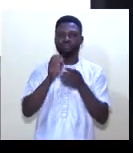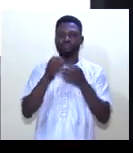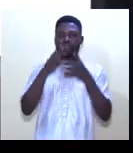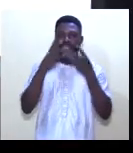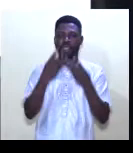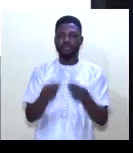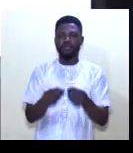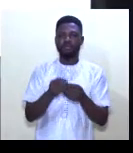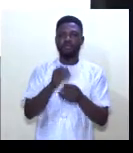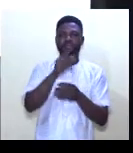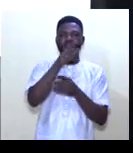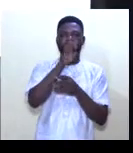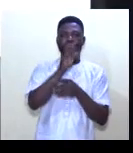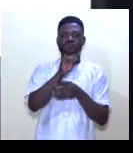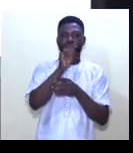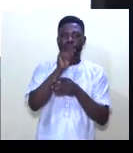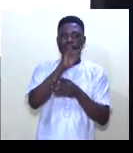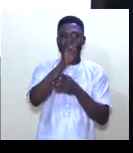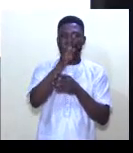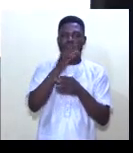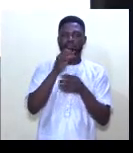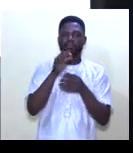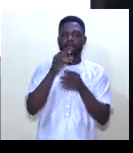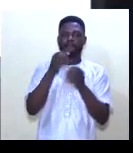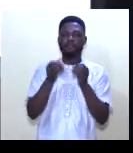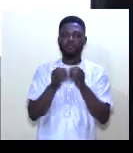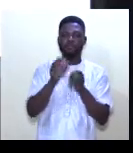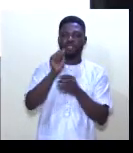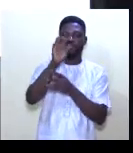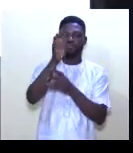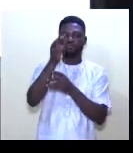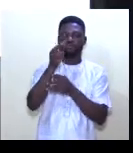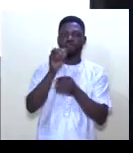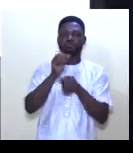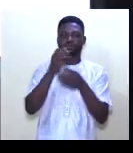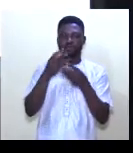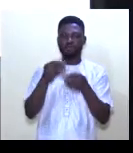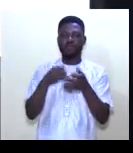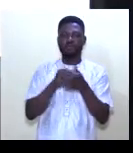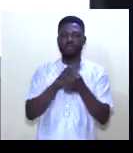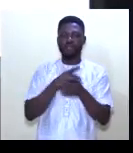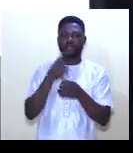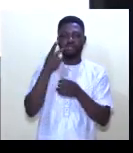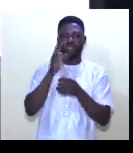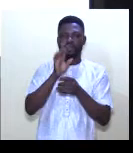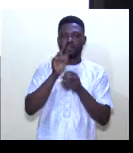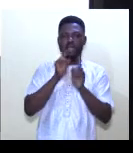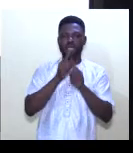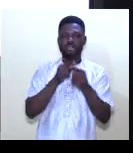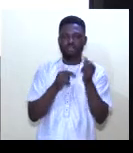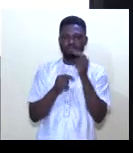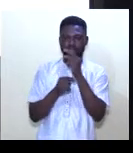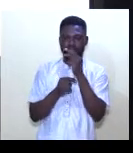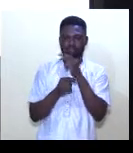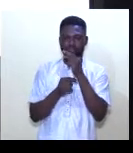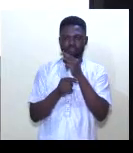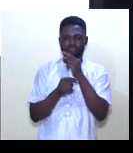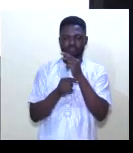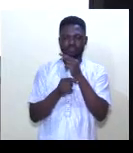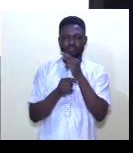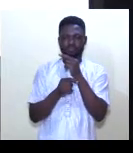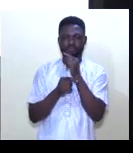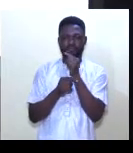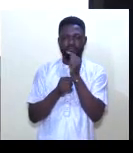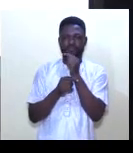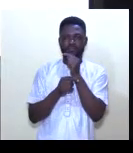C squared plus B squared plus A squared. Easy peasy. Work it out quickly and select your answer from here.